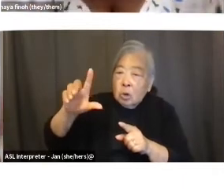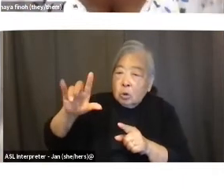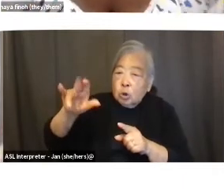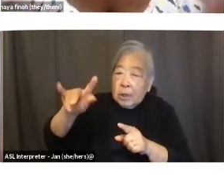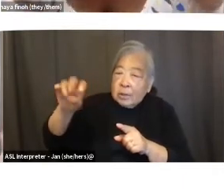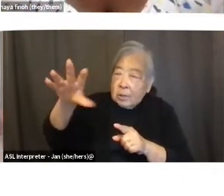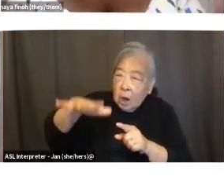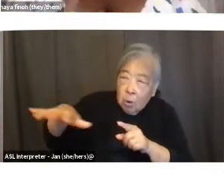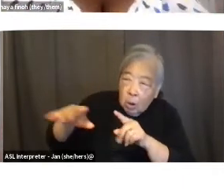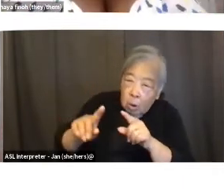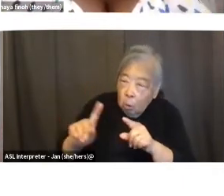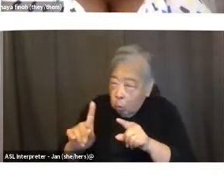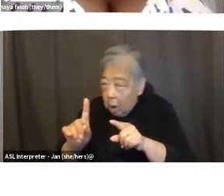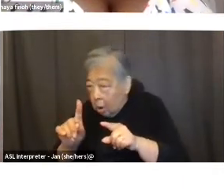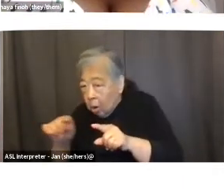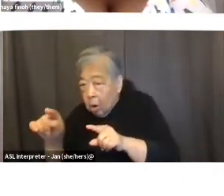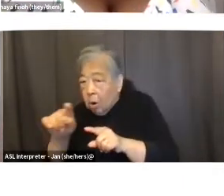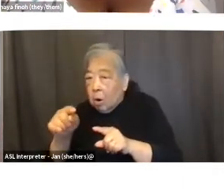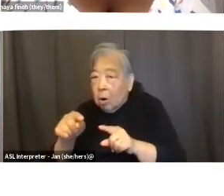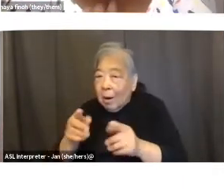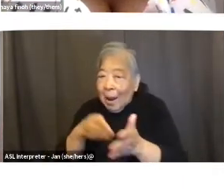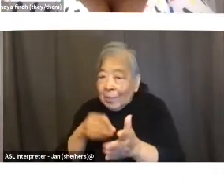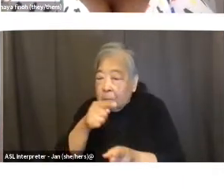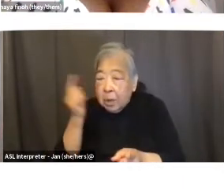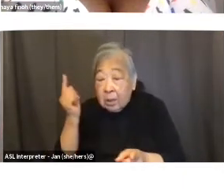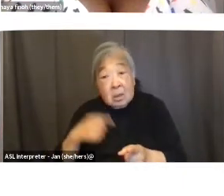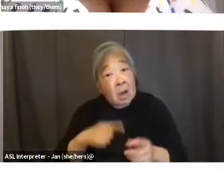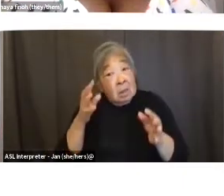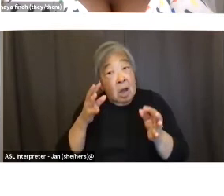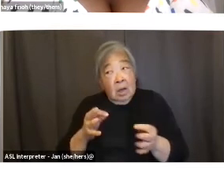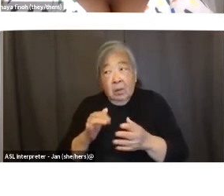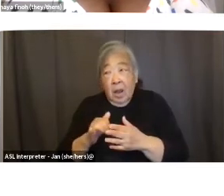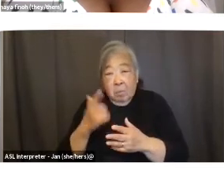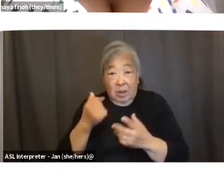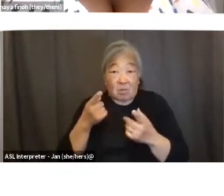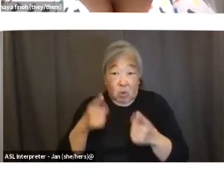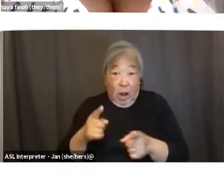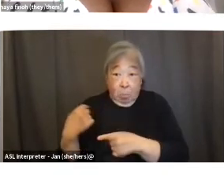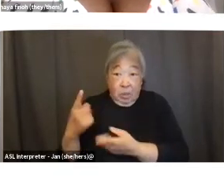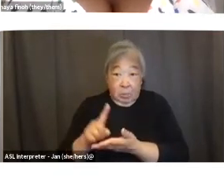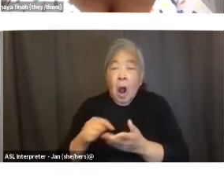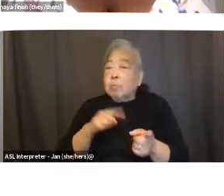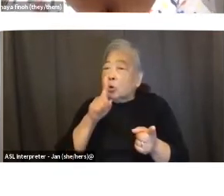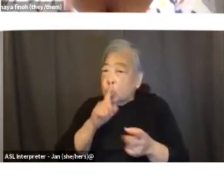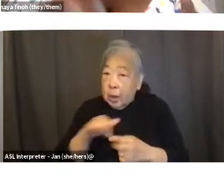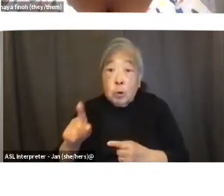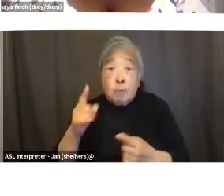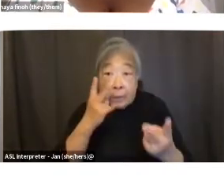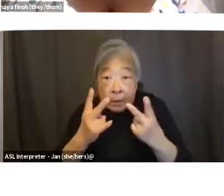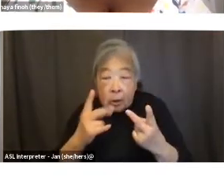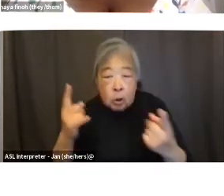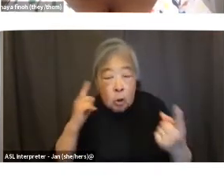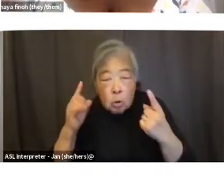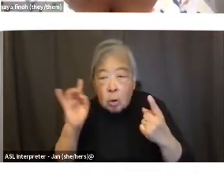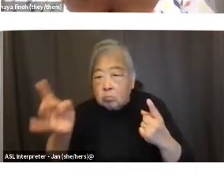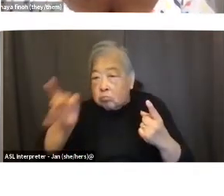decided to center on immigrant justice because of this past week. I'm sure you all have seen and heard about the